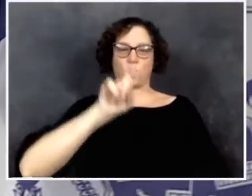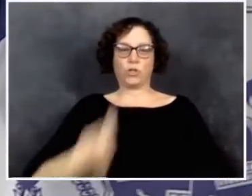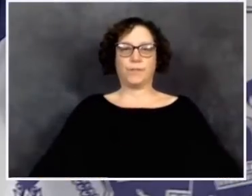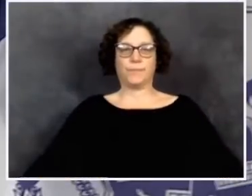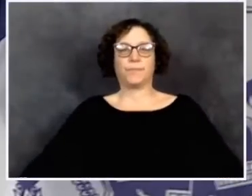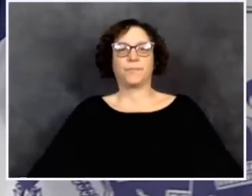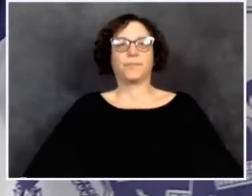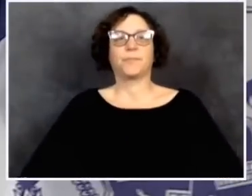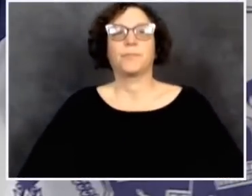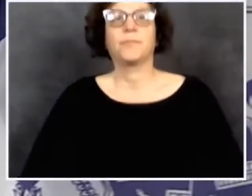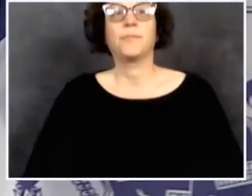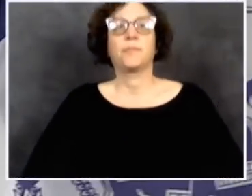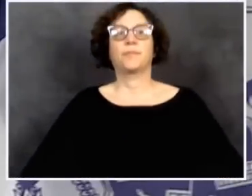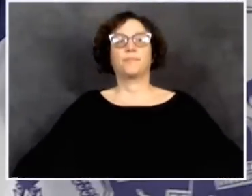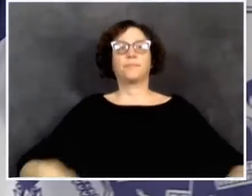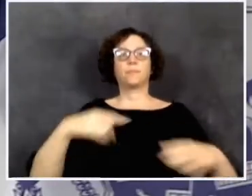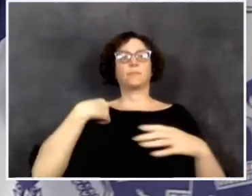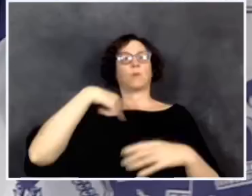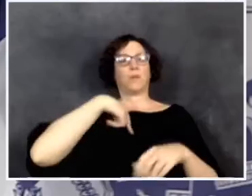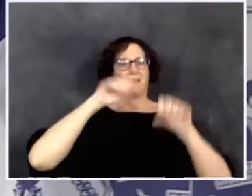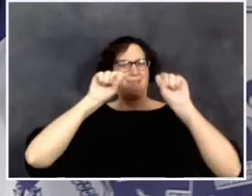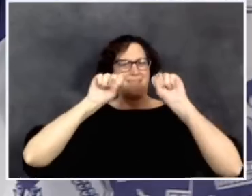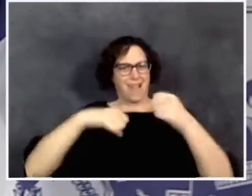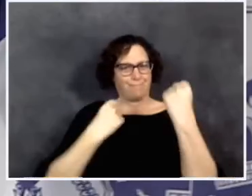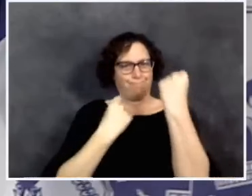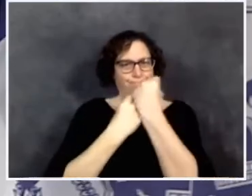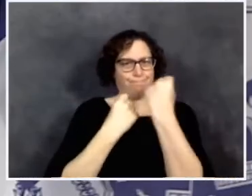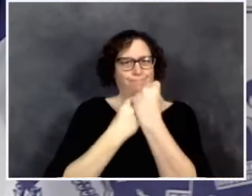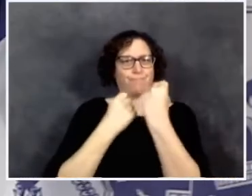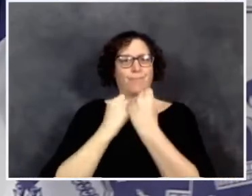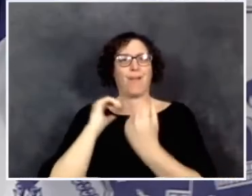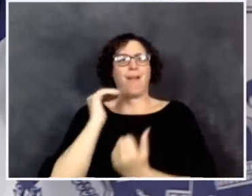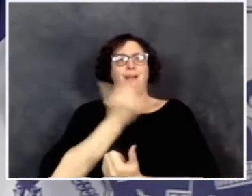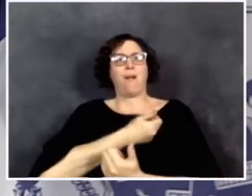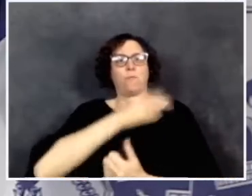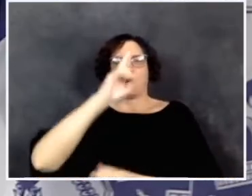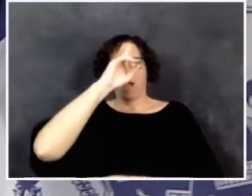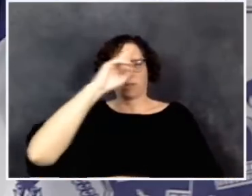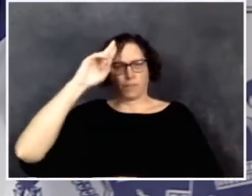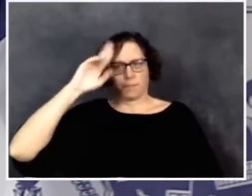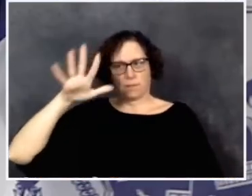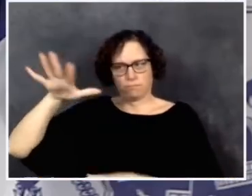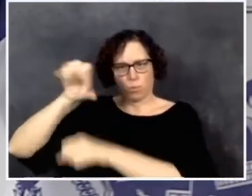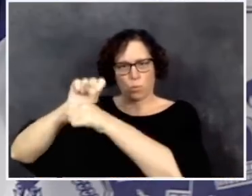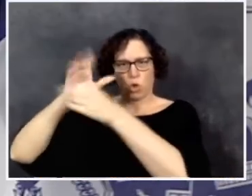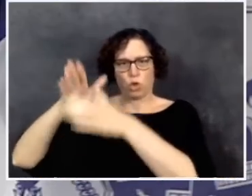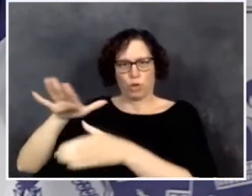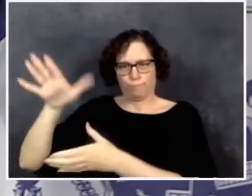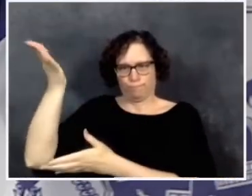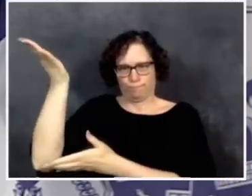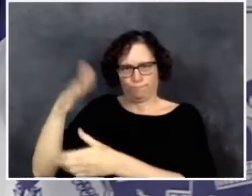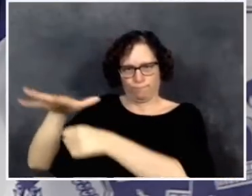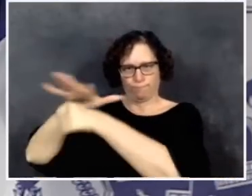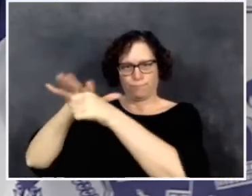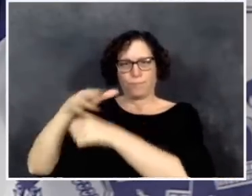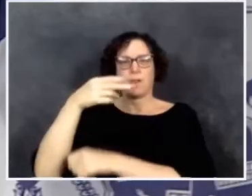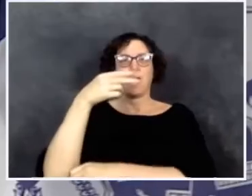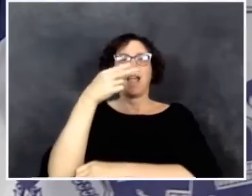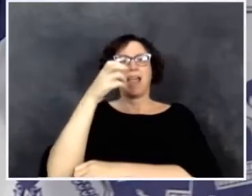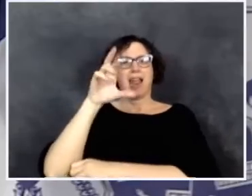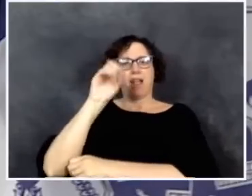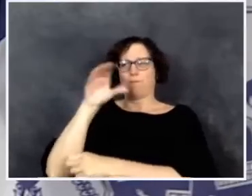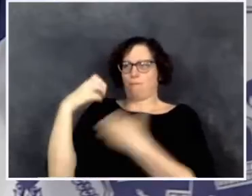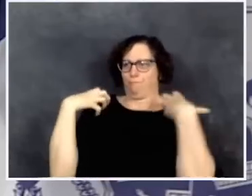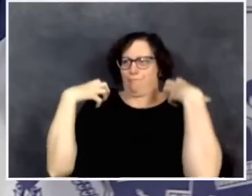Everything you do protects each other. Everything you do supports those healthcare heroes. It's no fun